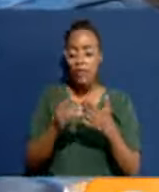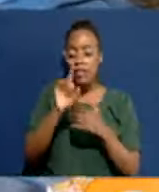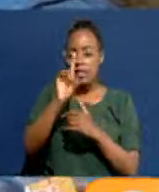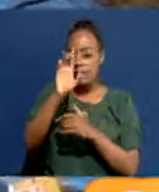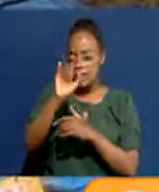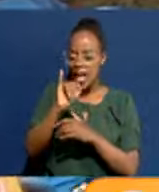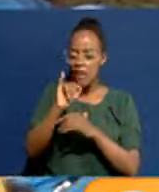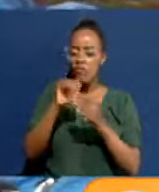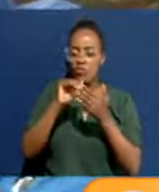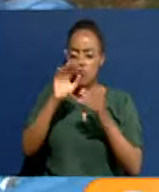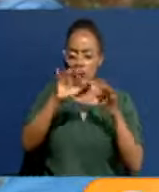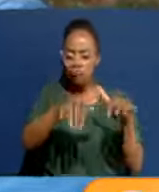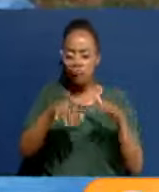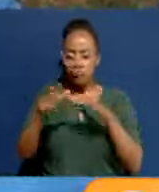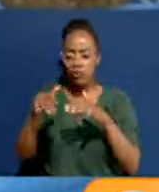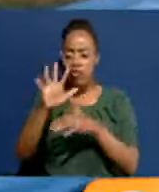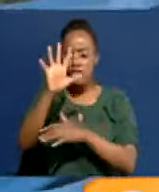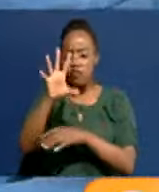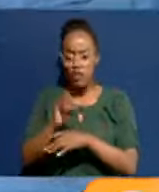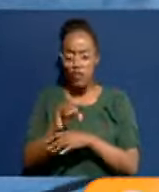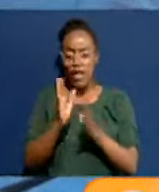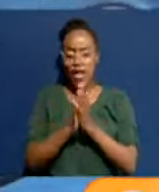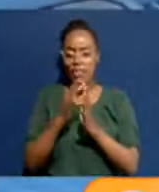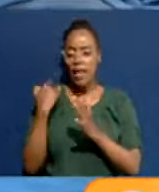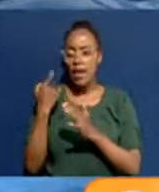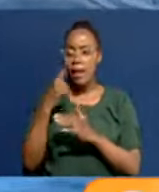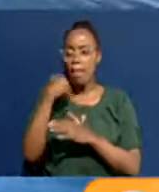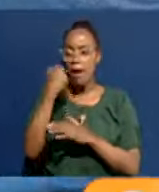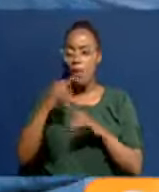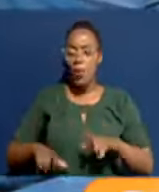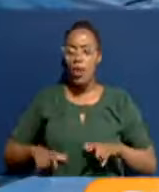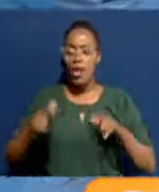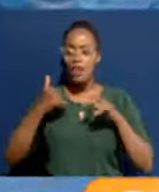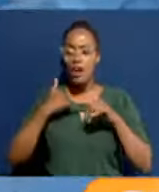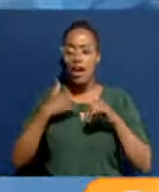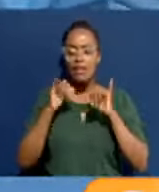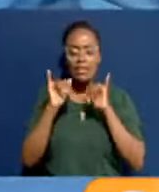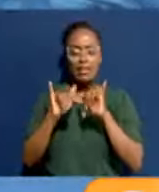to dig up more than 50 graves and the number of those alive remaining unknown.